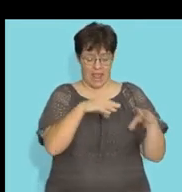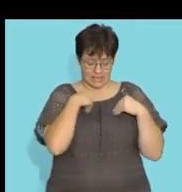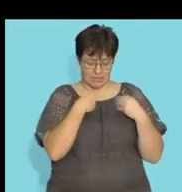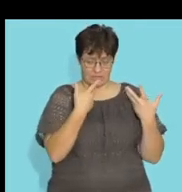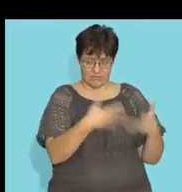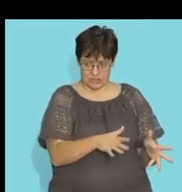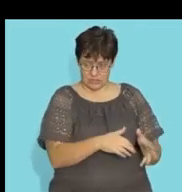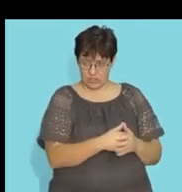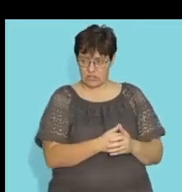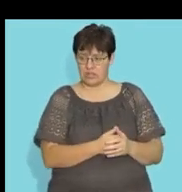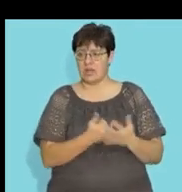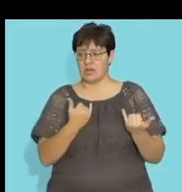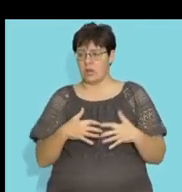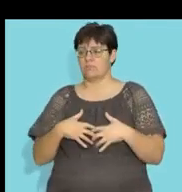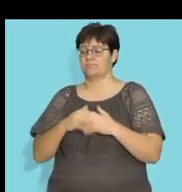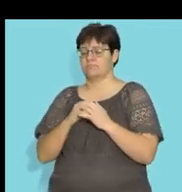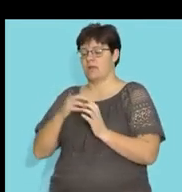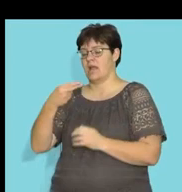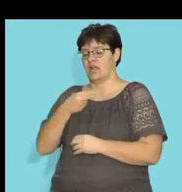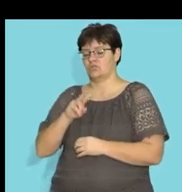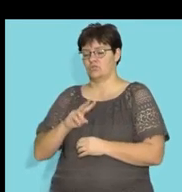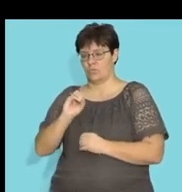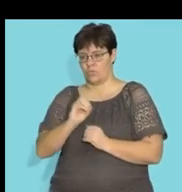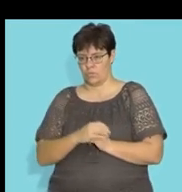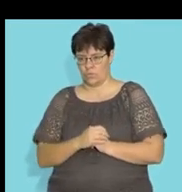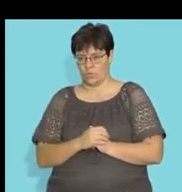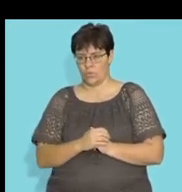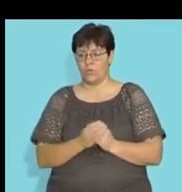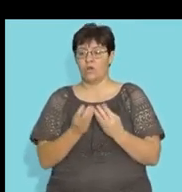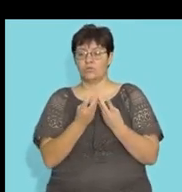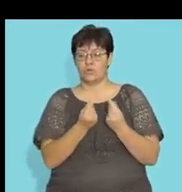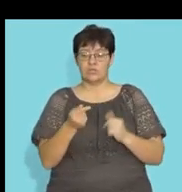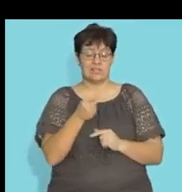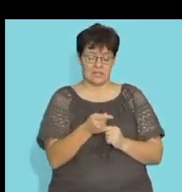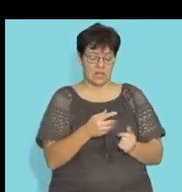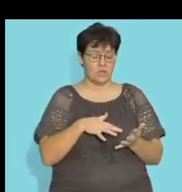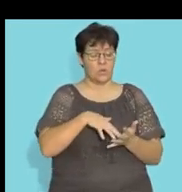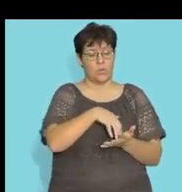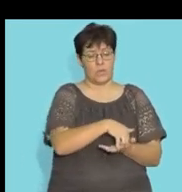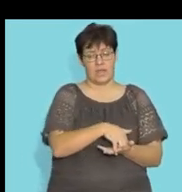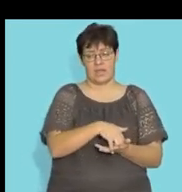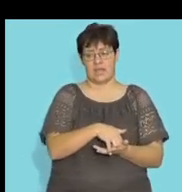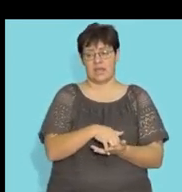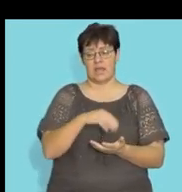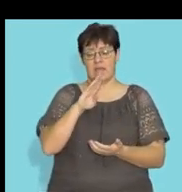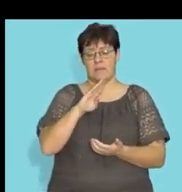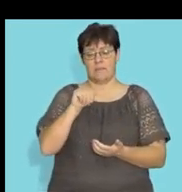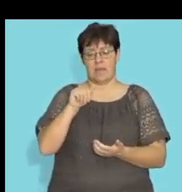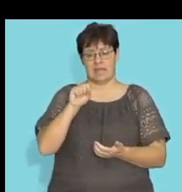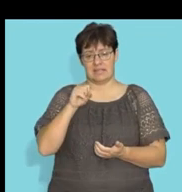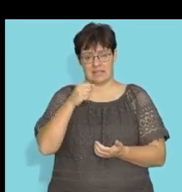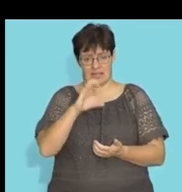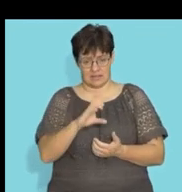it accepts the hydrogen ion, it forms water, and the solution then is